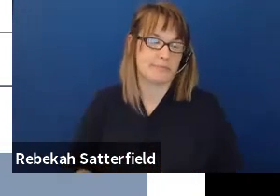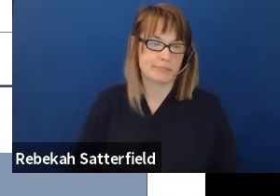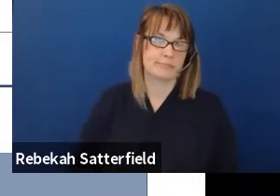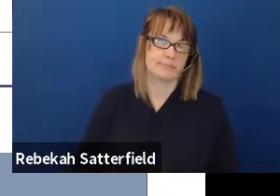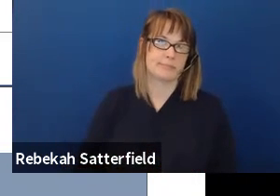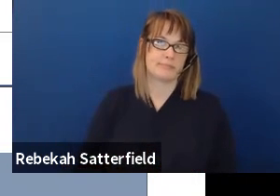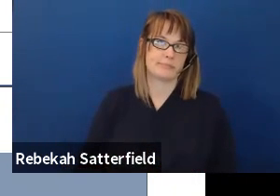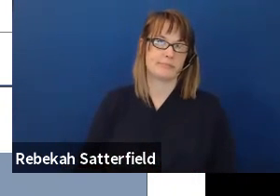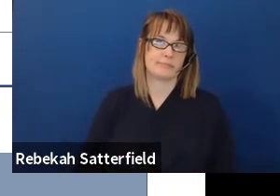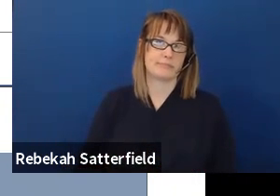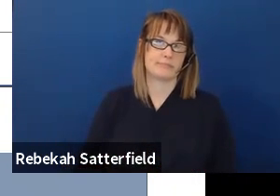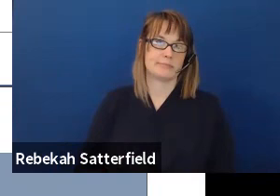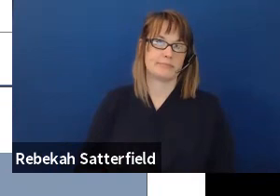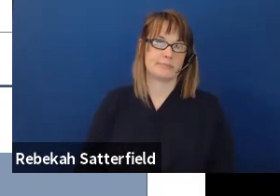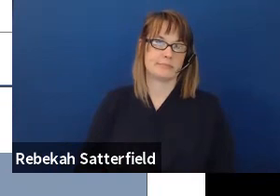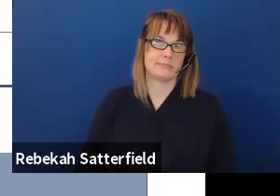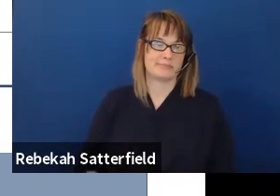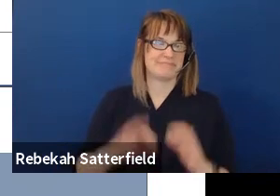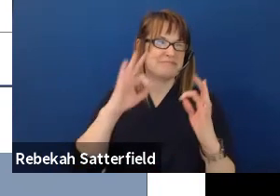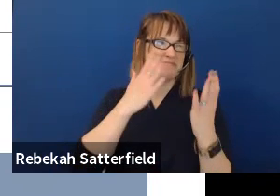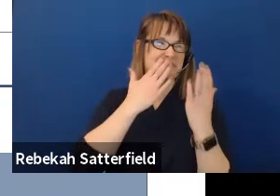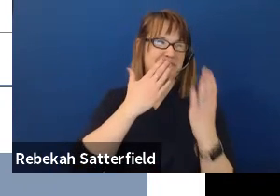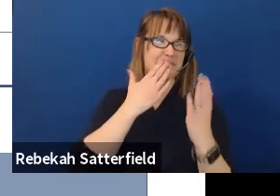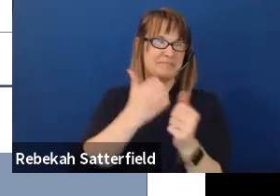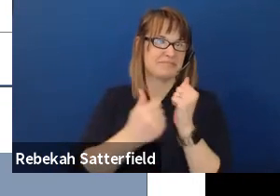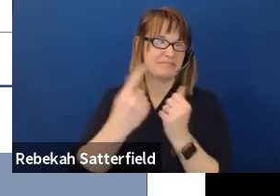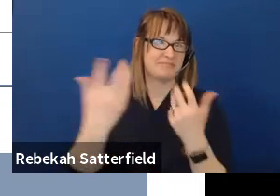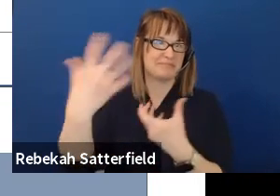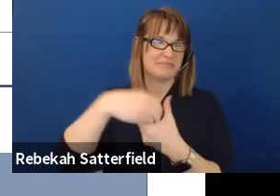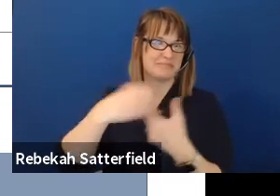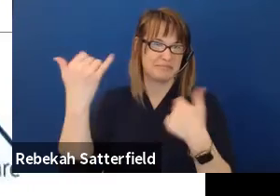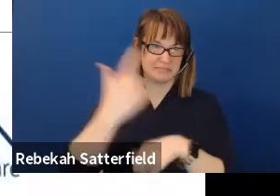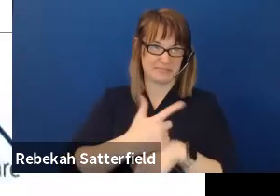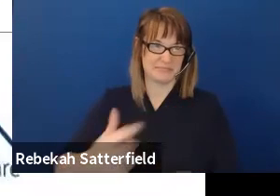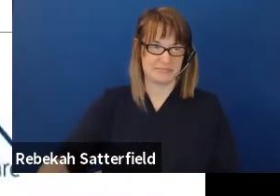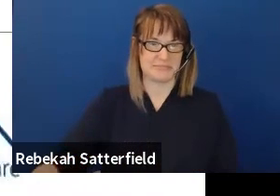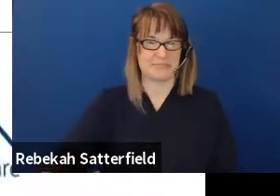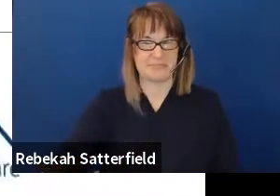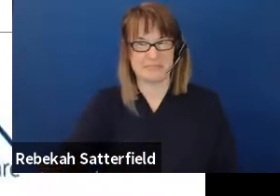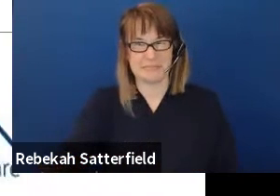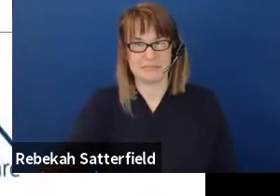LEP patients. So thank you for everyone's time today.